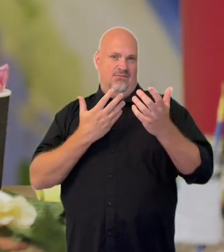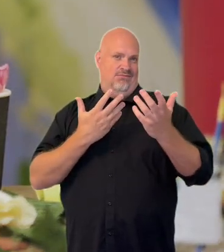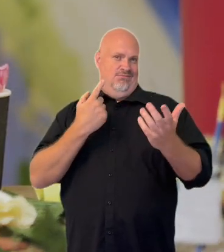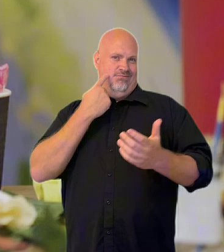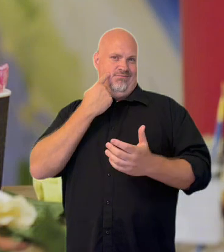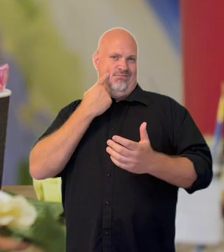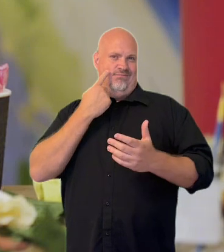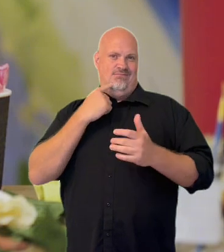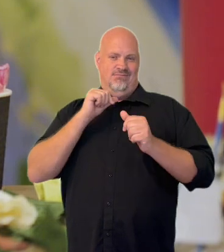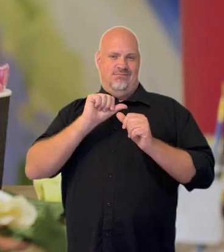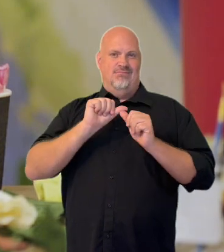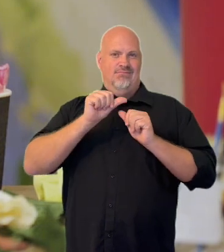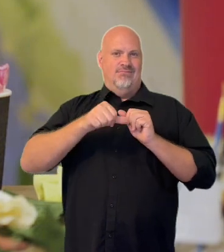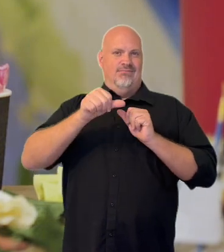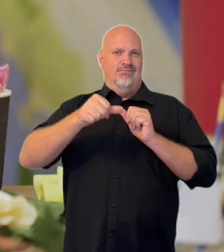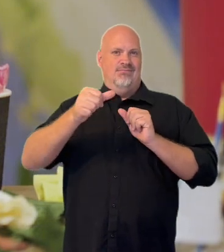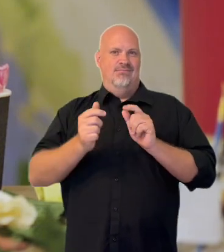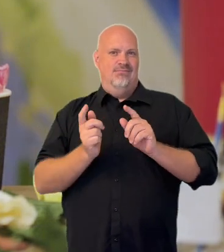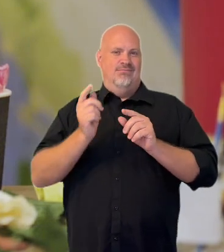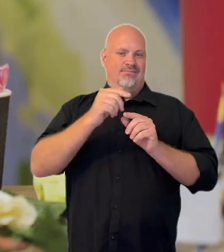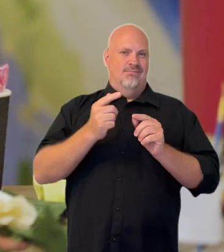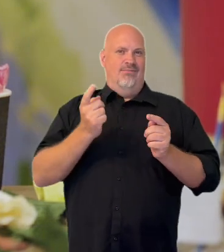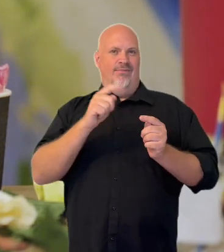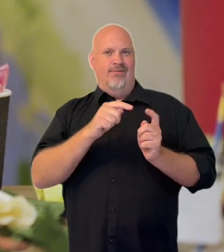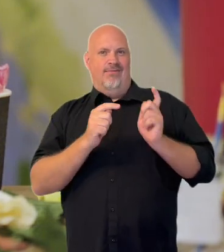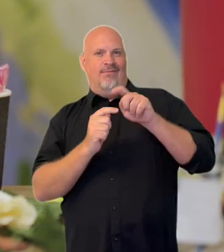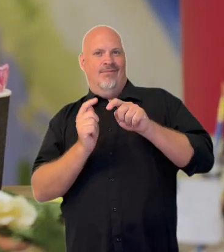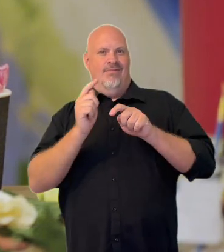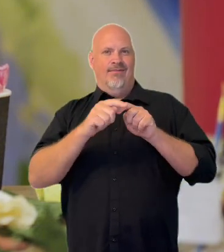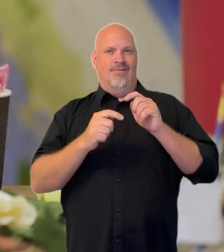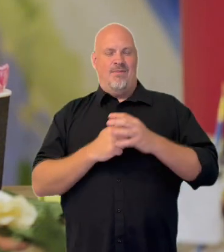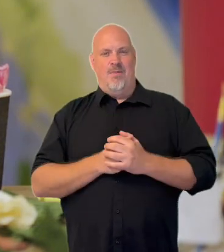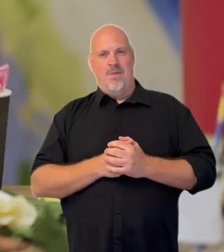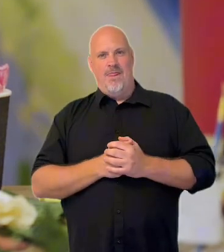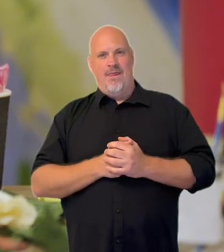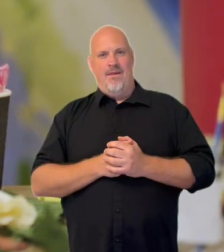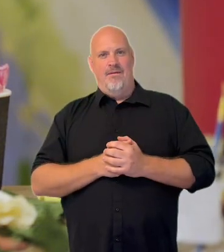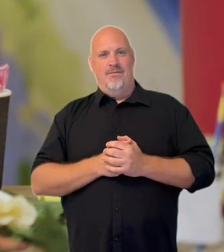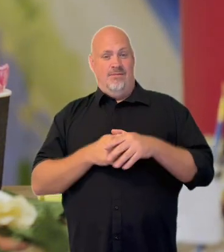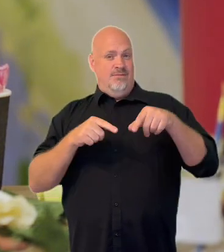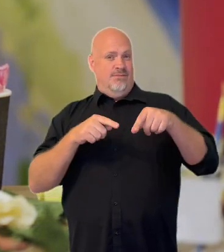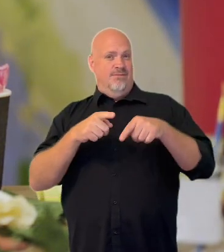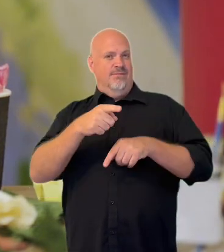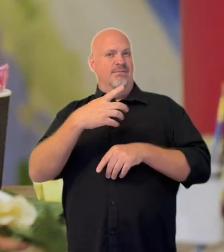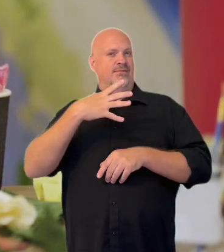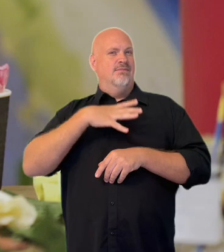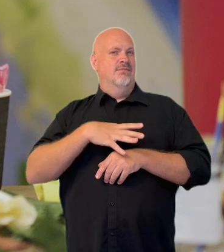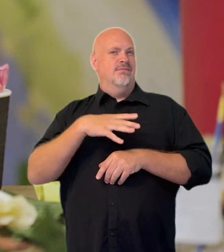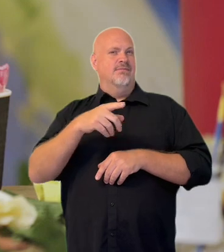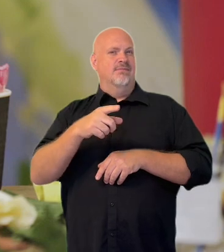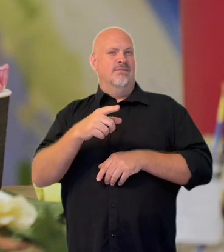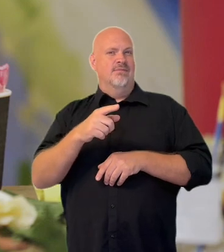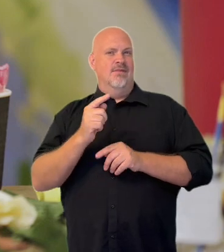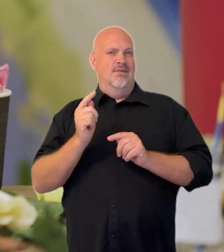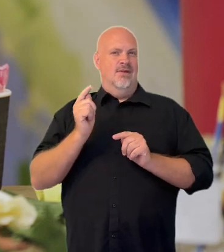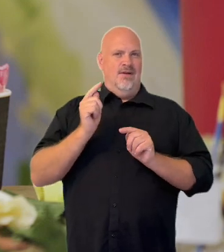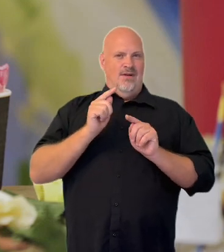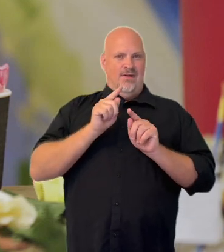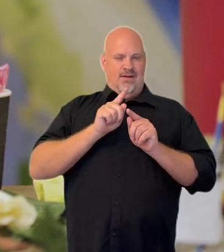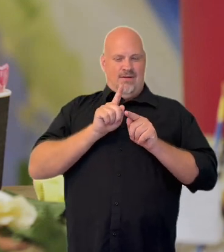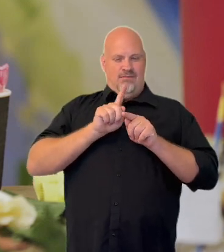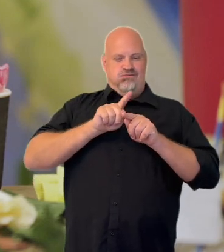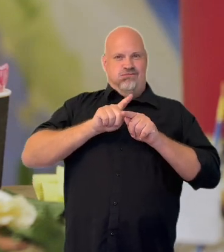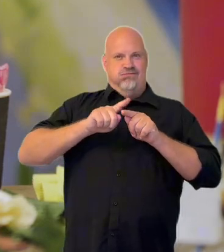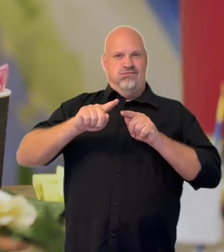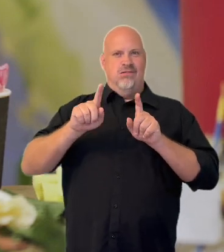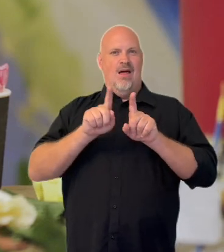section. So one goes from, if it was a clock, this one would be going from 12 to 6. And